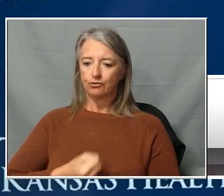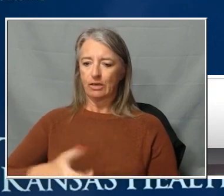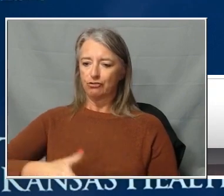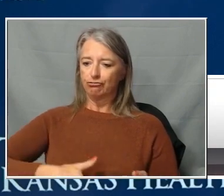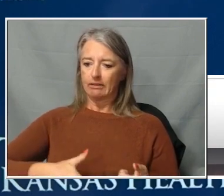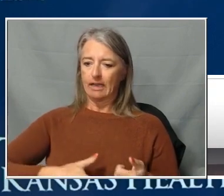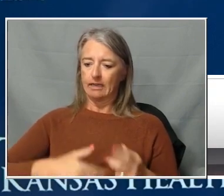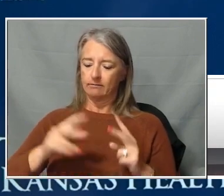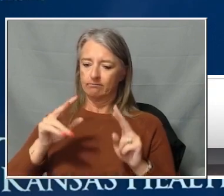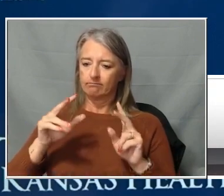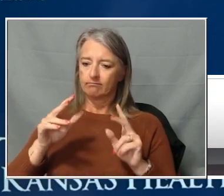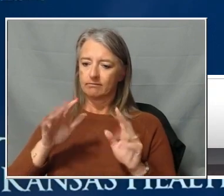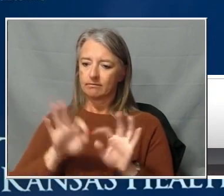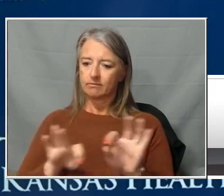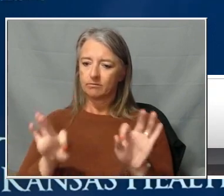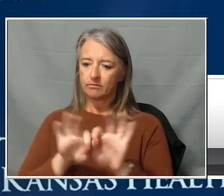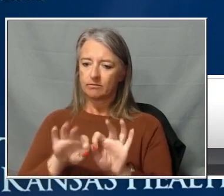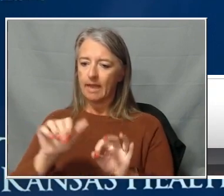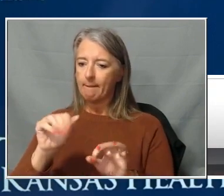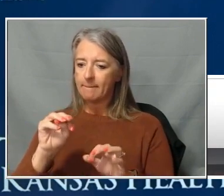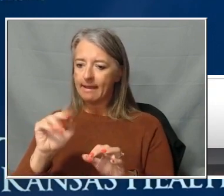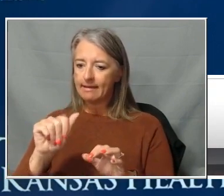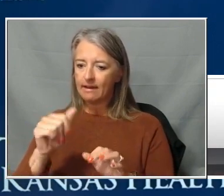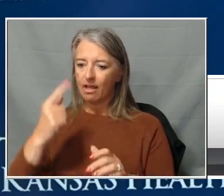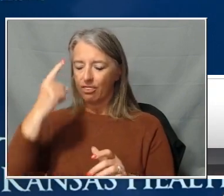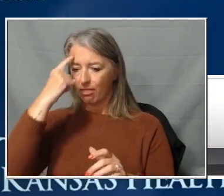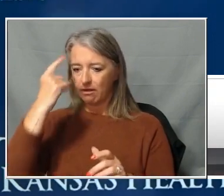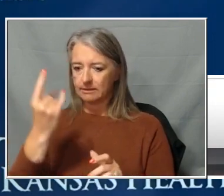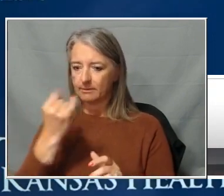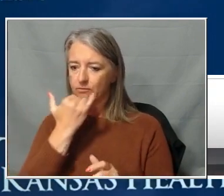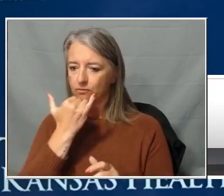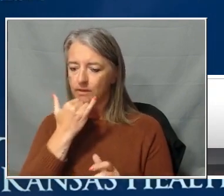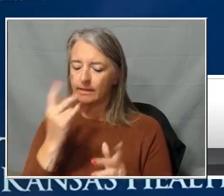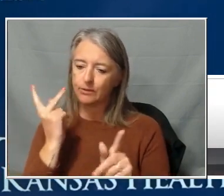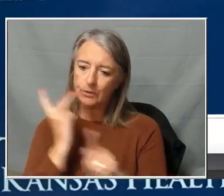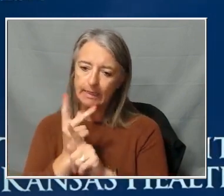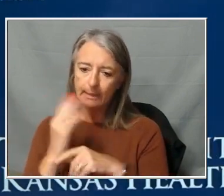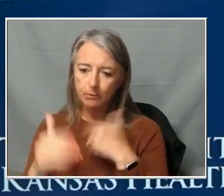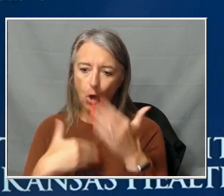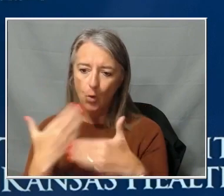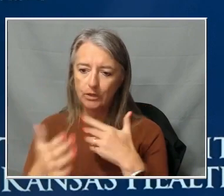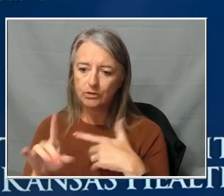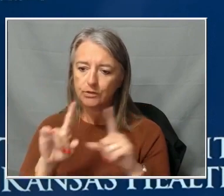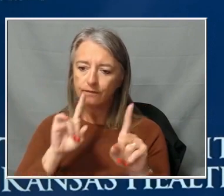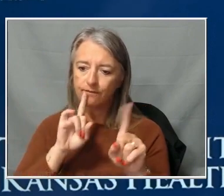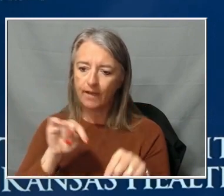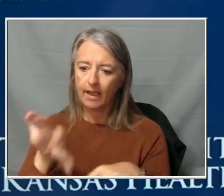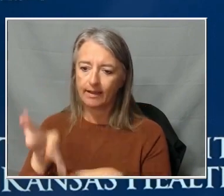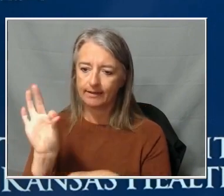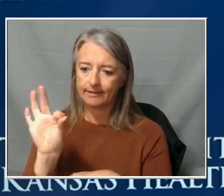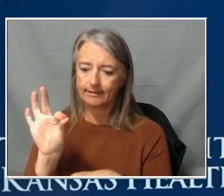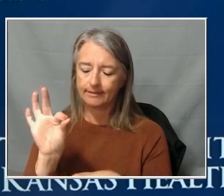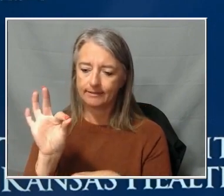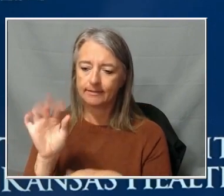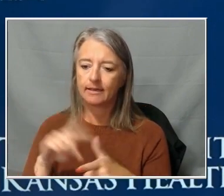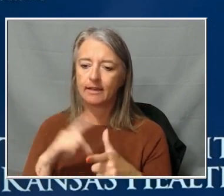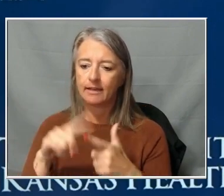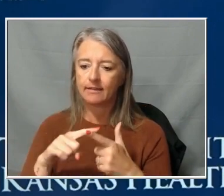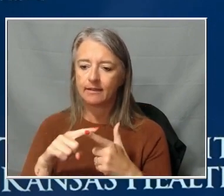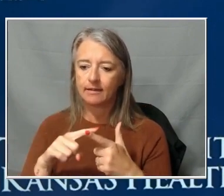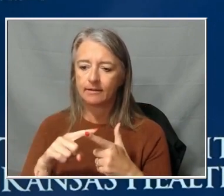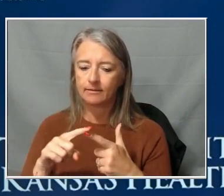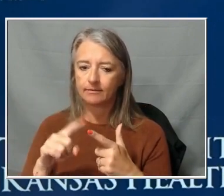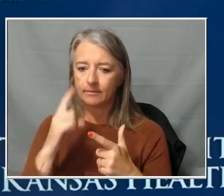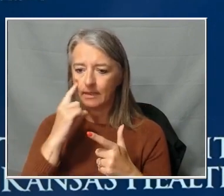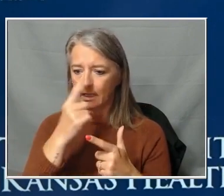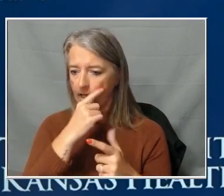perspective. She felt like something was wrong, and certainly just you have to keep going until you find the answer you're looking for. And then from the eye world,